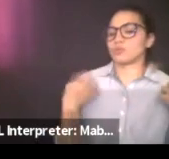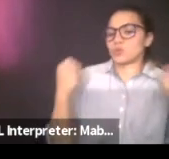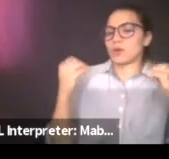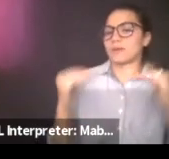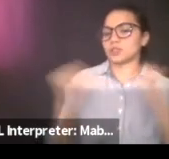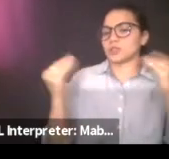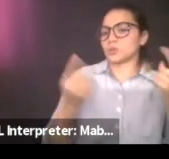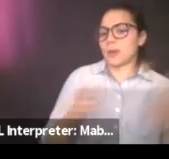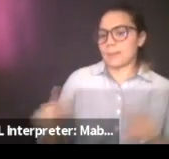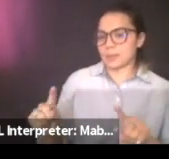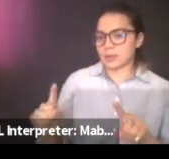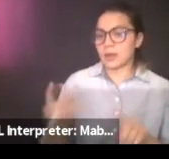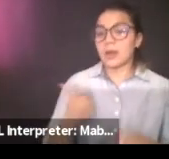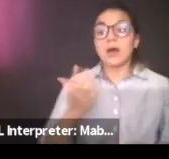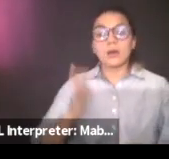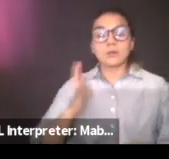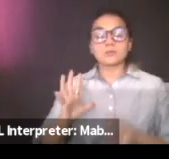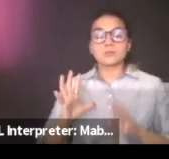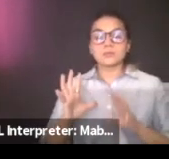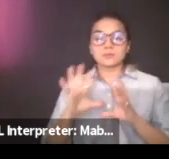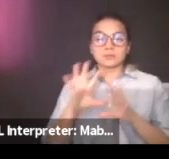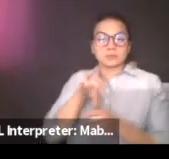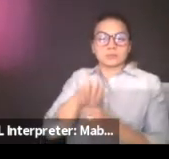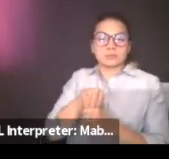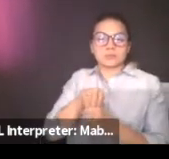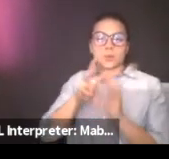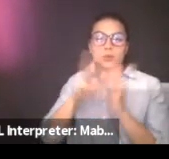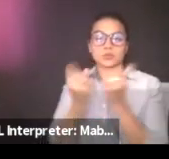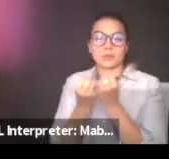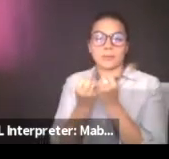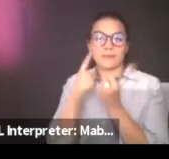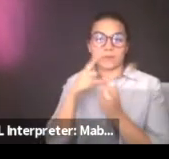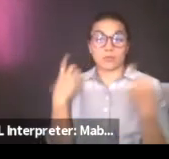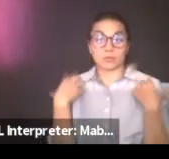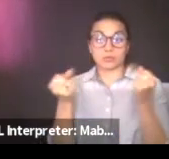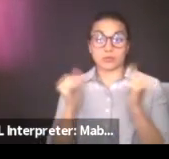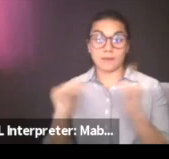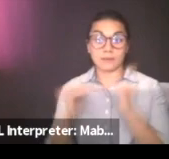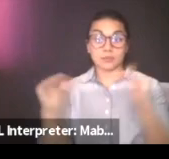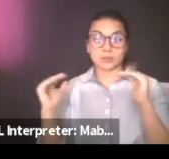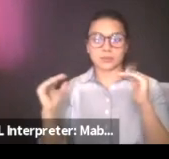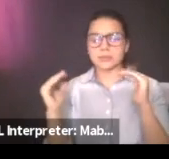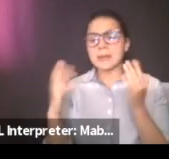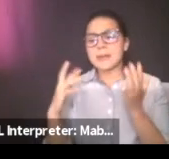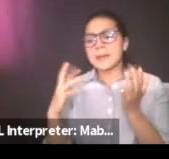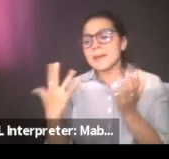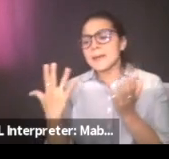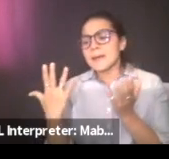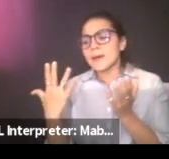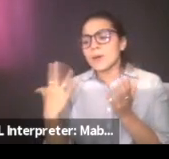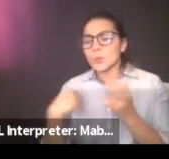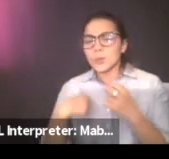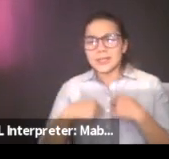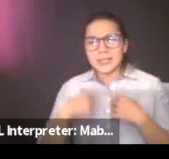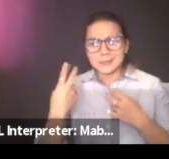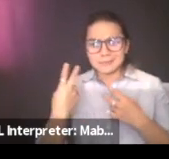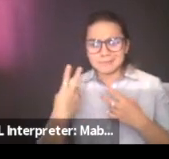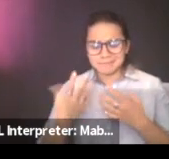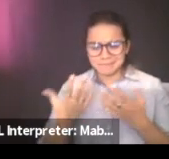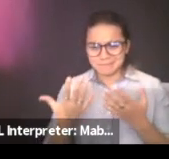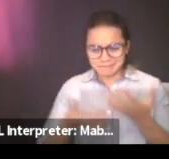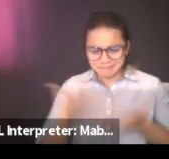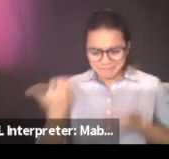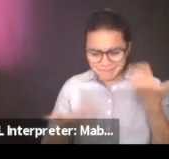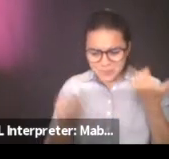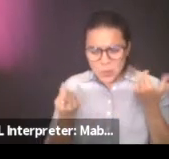at Impact Justice, what kinds of real conversations are you going to have about whether or not you're willing to walk away from funding